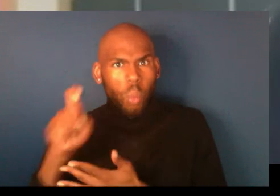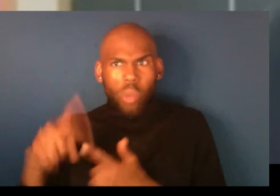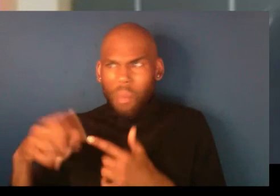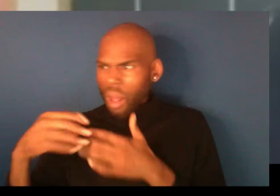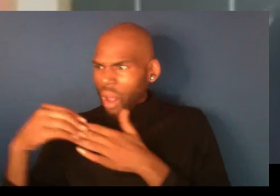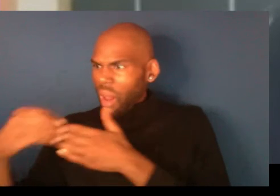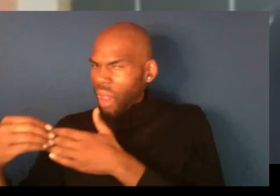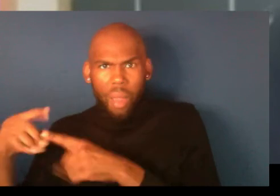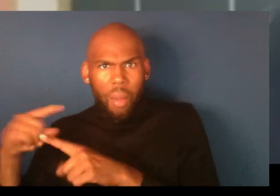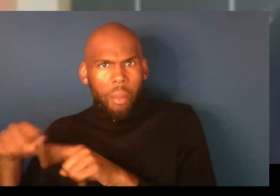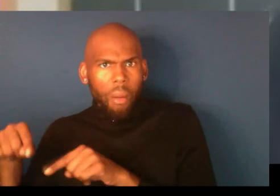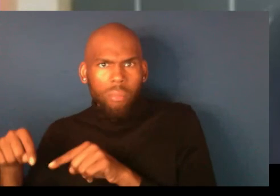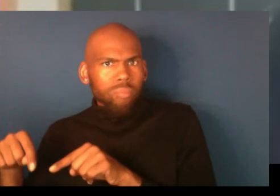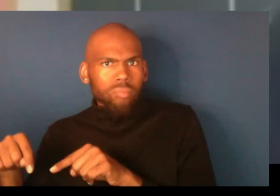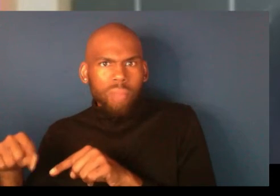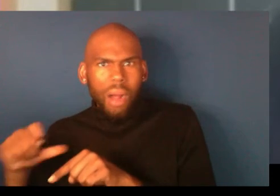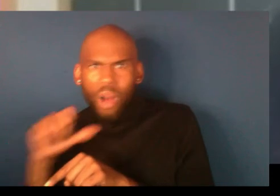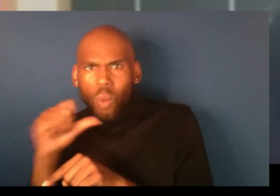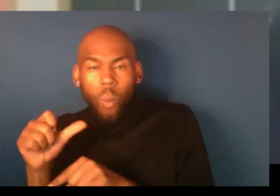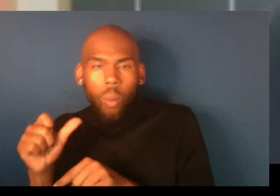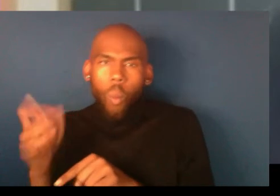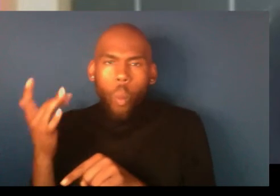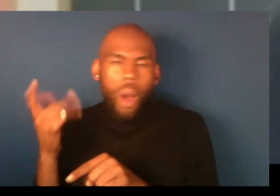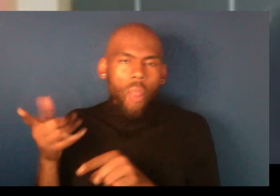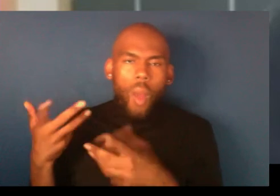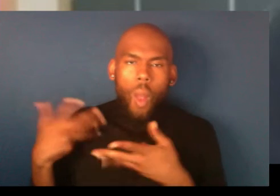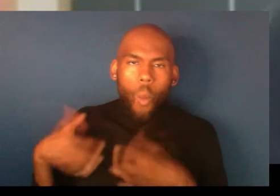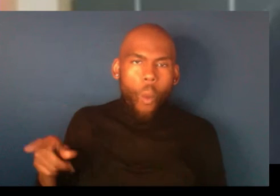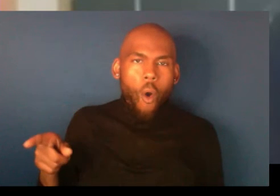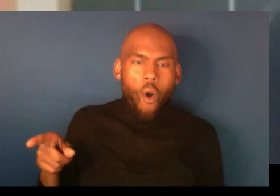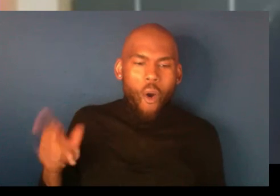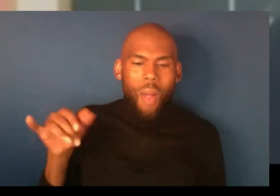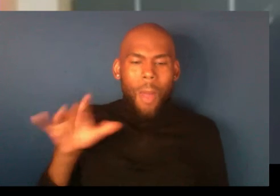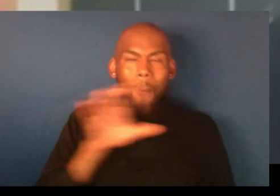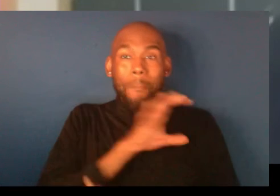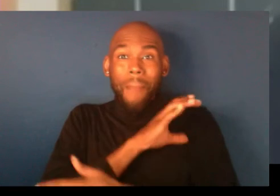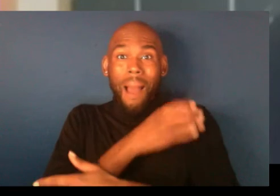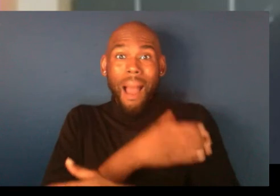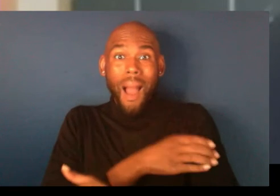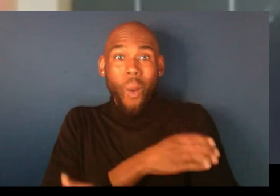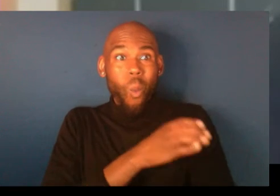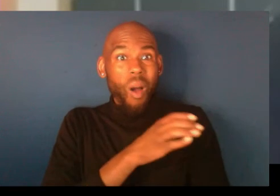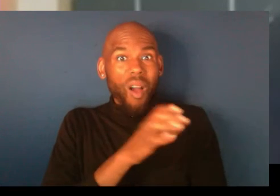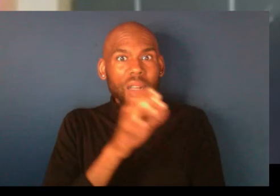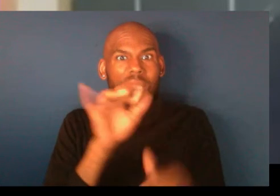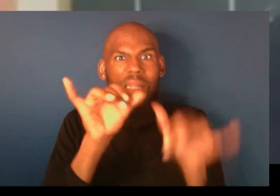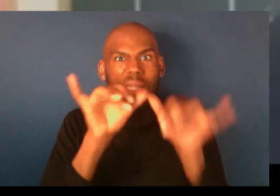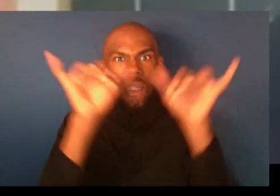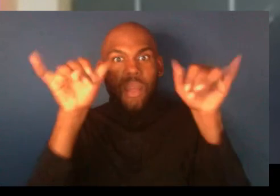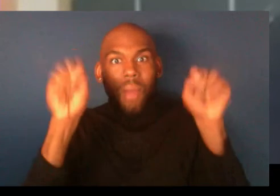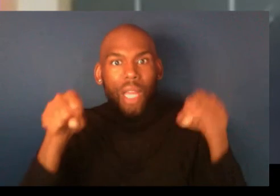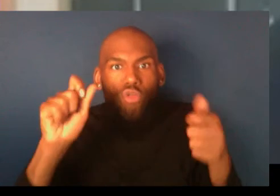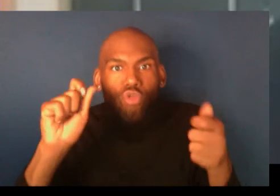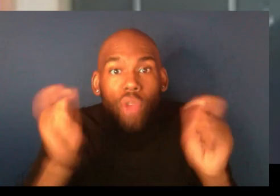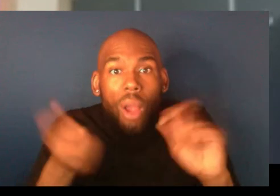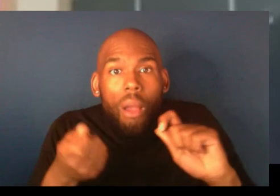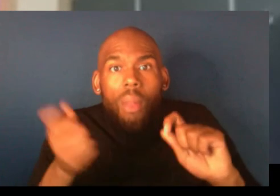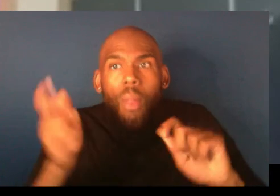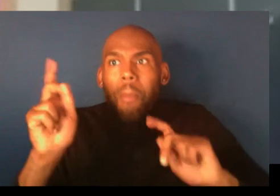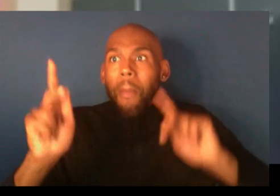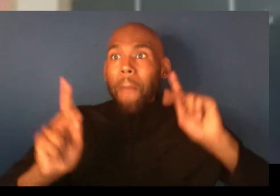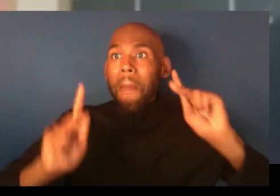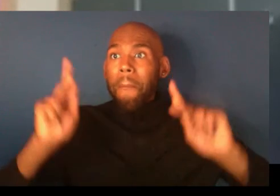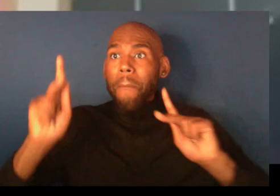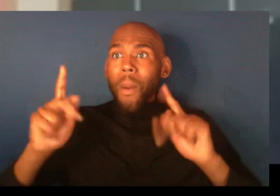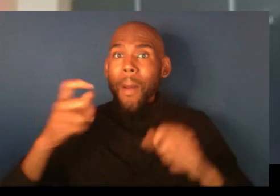as that. And they know that that power of that vote could change the system and can change the people who make these miserable